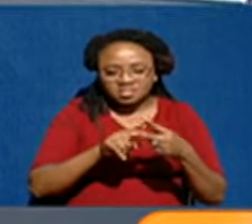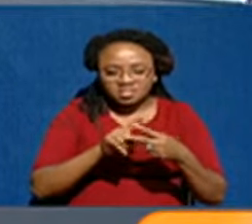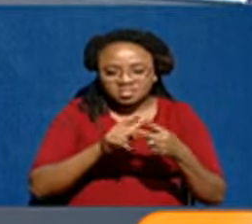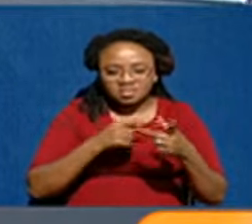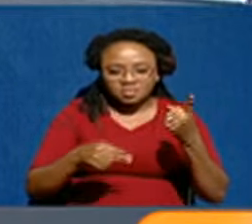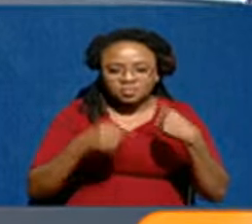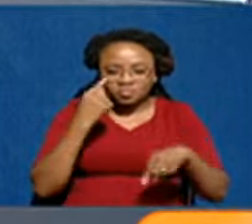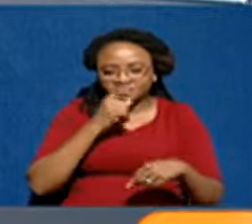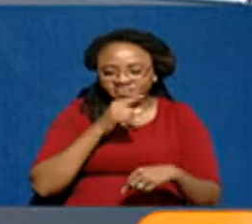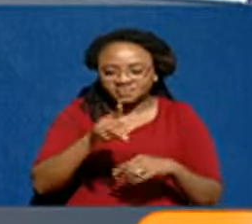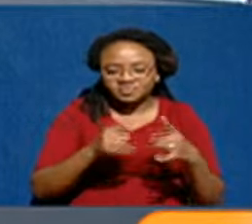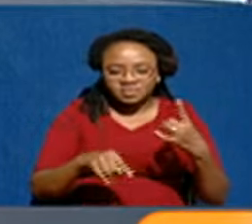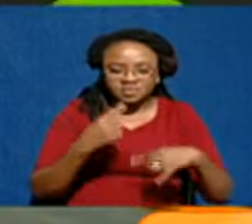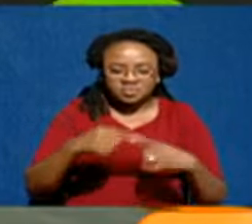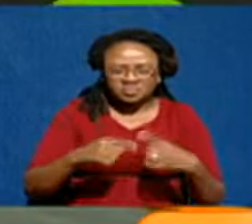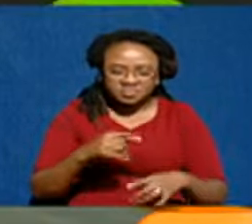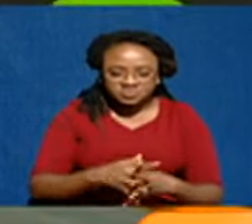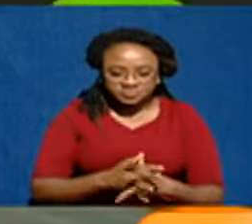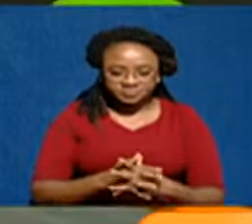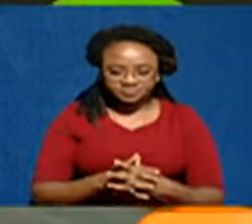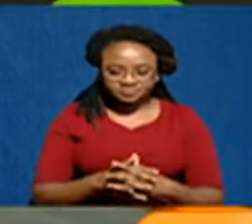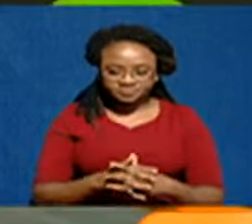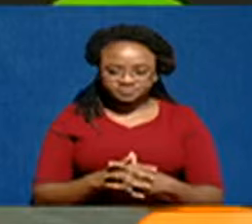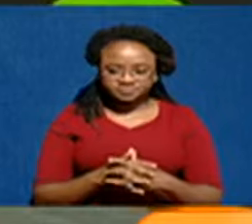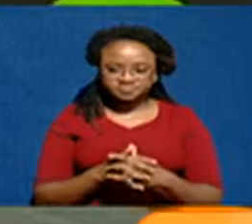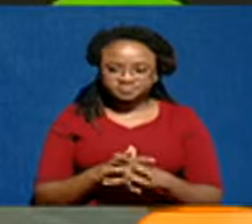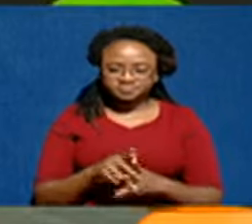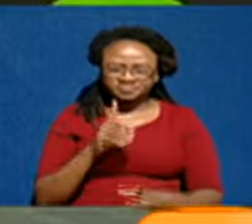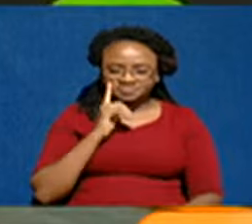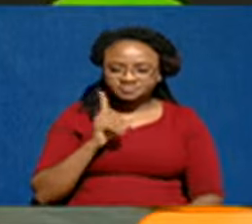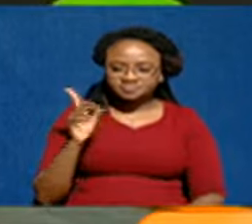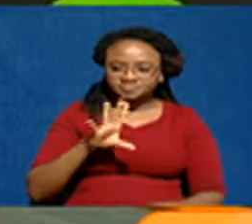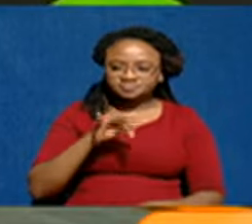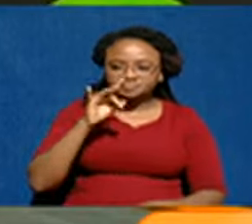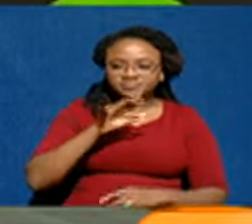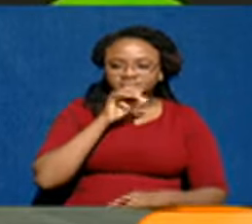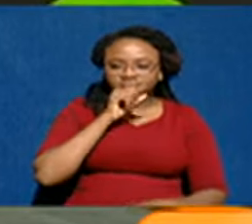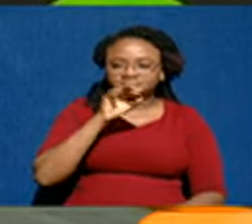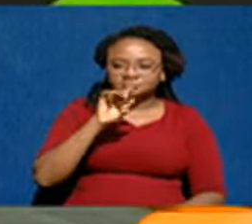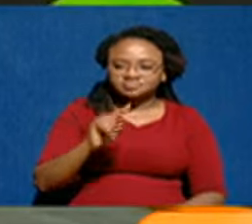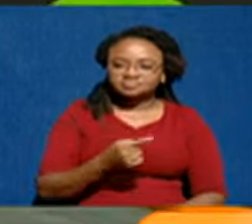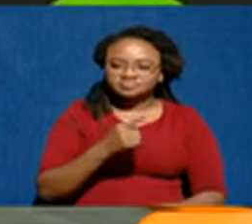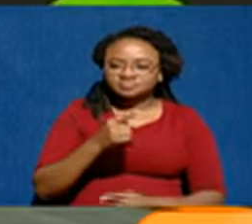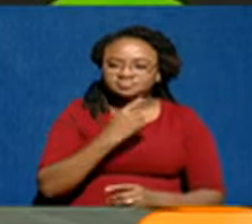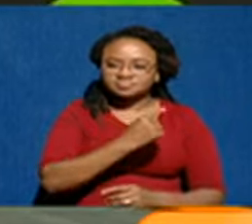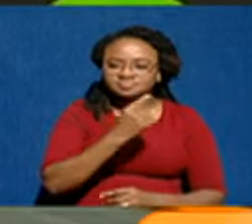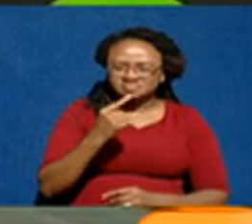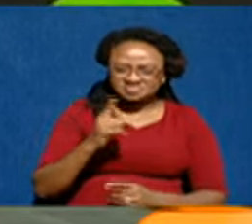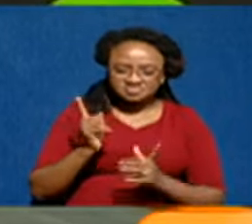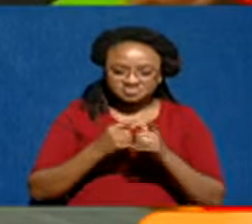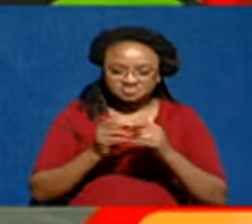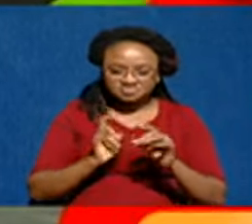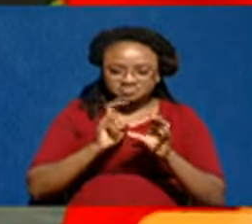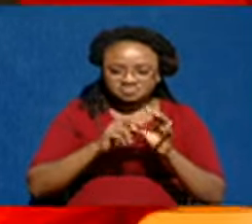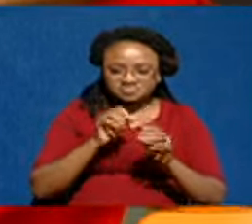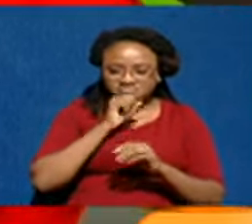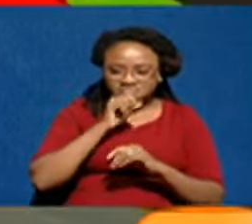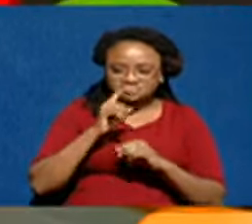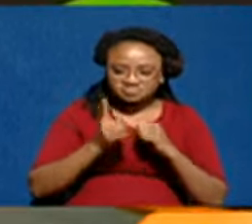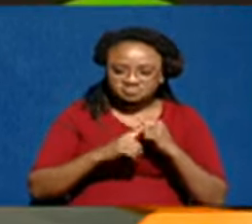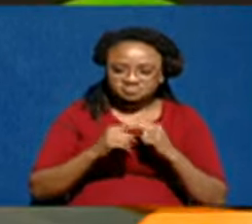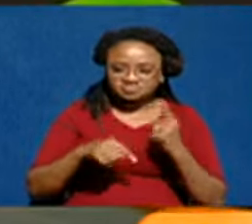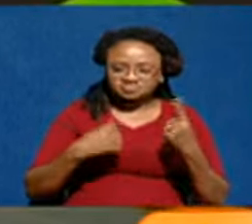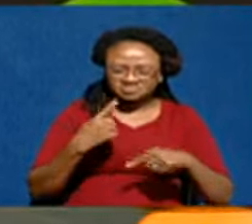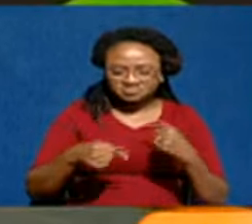ongoing Skiza chapaa promotion. Now, the two winners took home 50,000 shillings each, joining the ranks of 56 daily